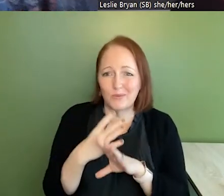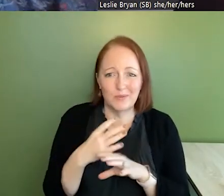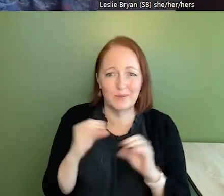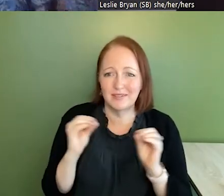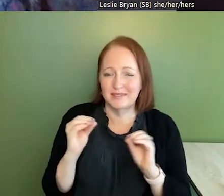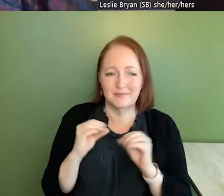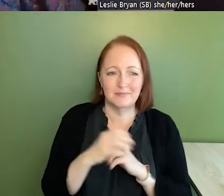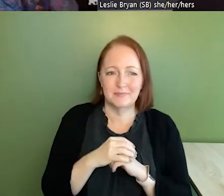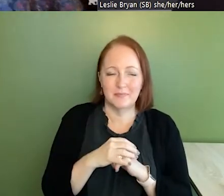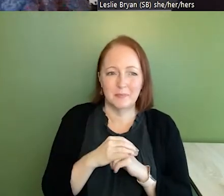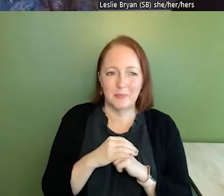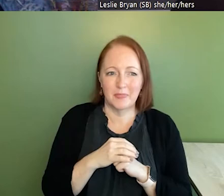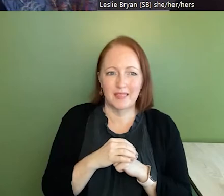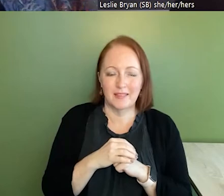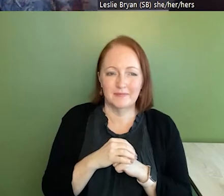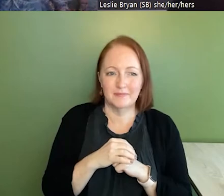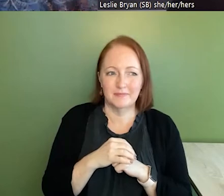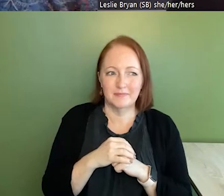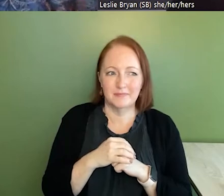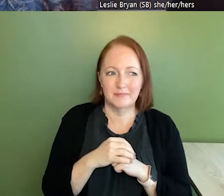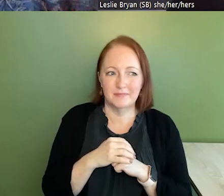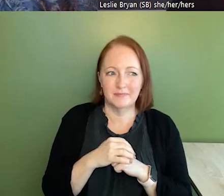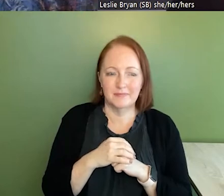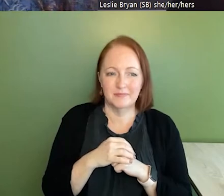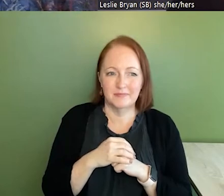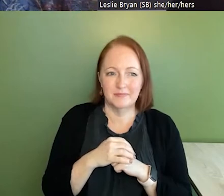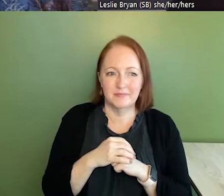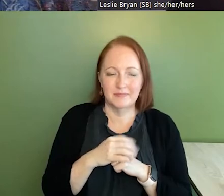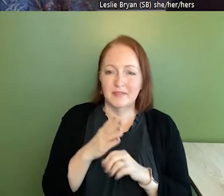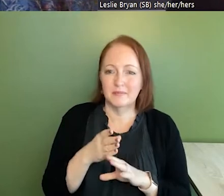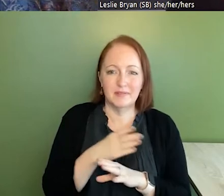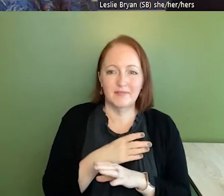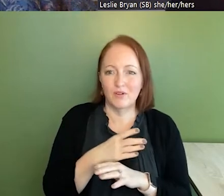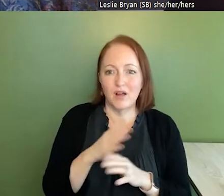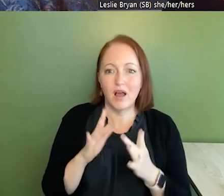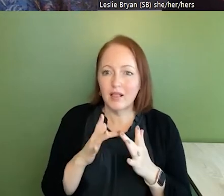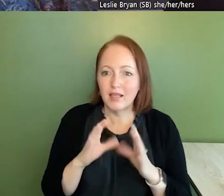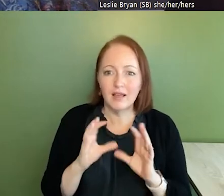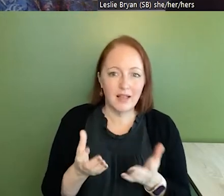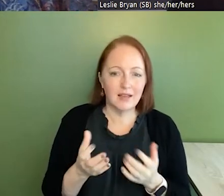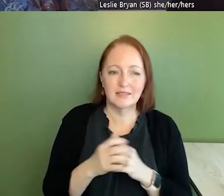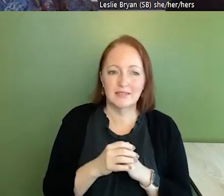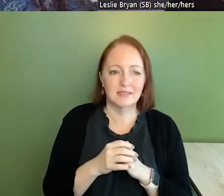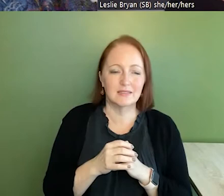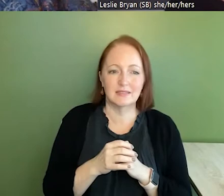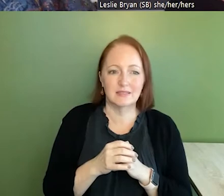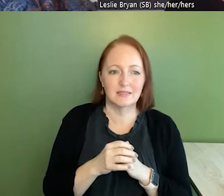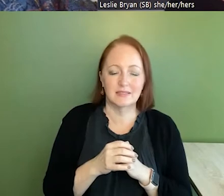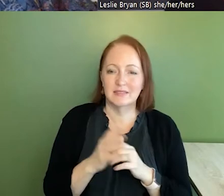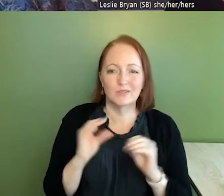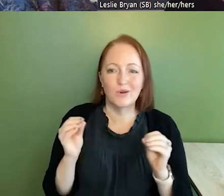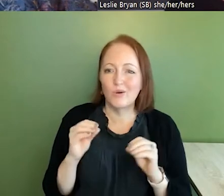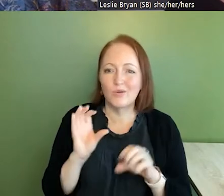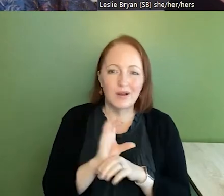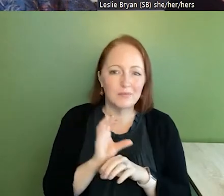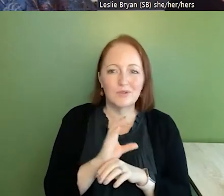That's very alarming. But it was before Skype, it was before like online, it was before, you know,